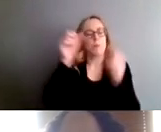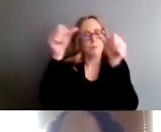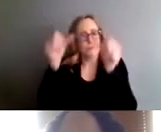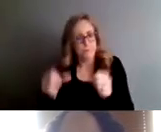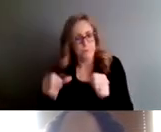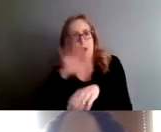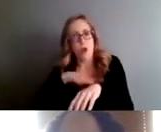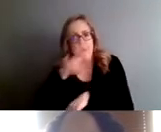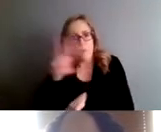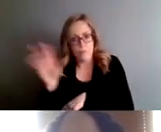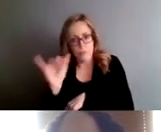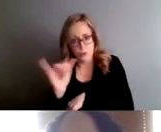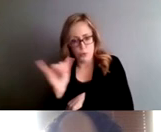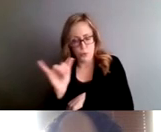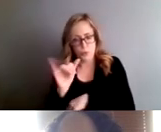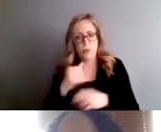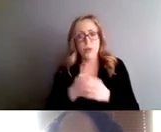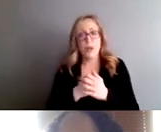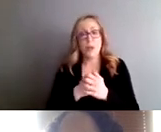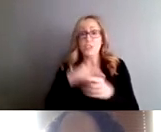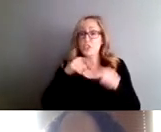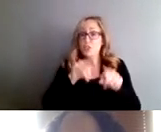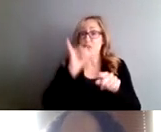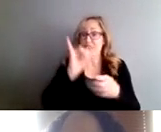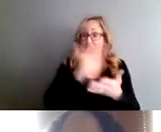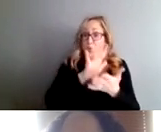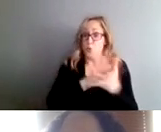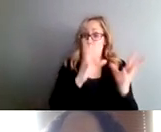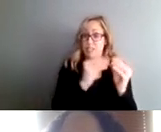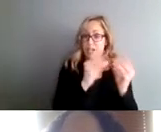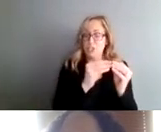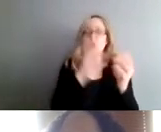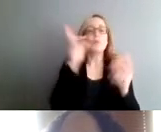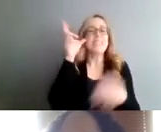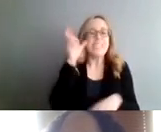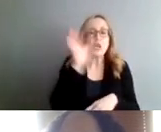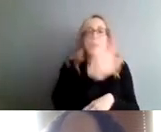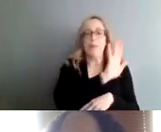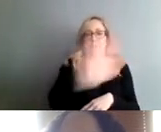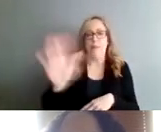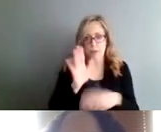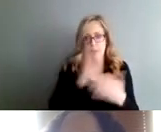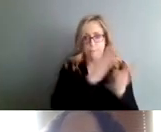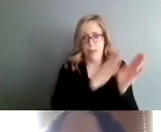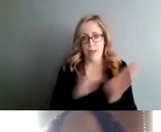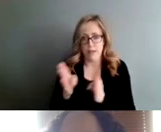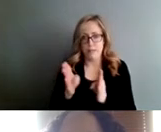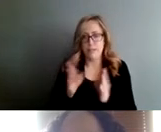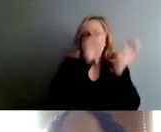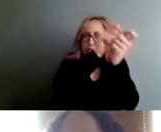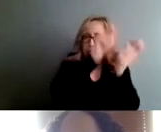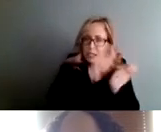well. But at these sessions, you'll be able to hear directly from your school about the details that you